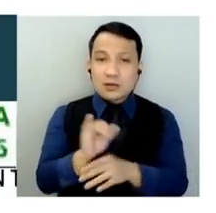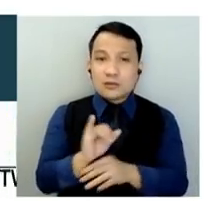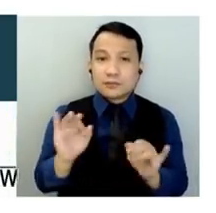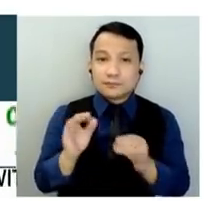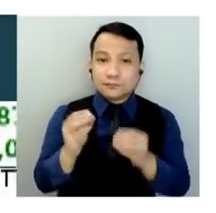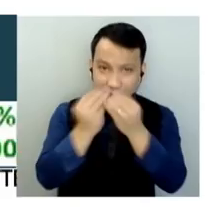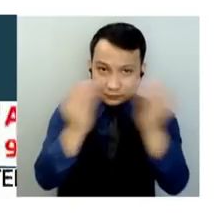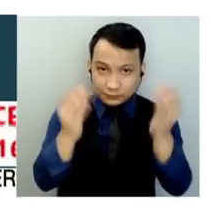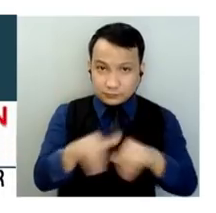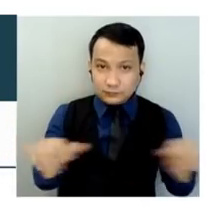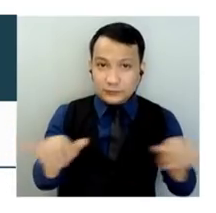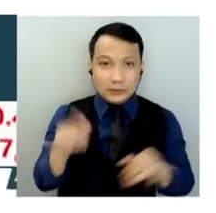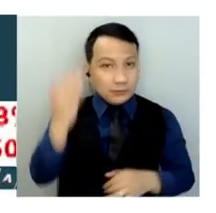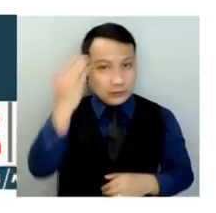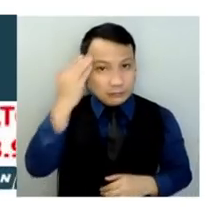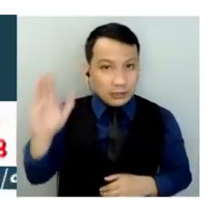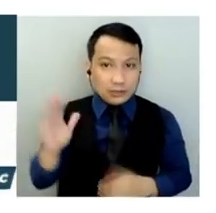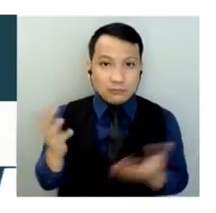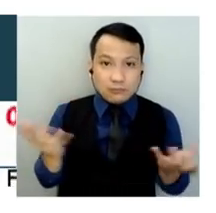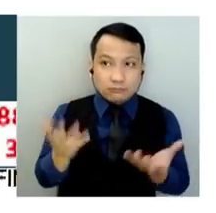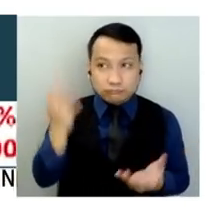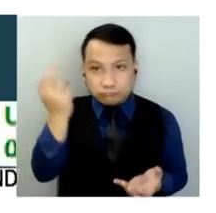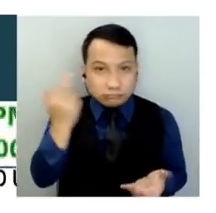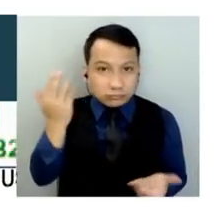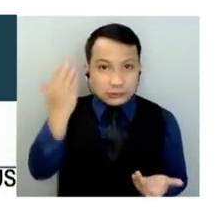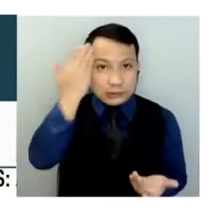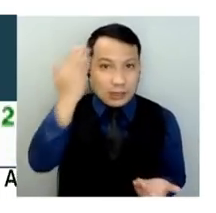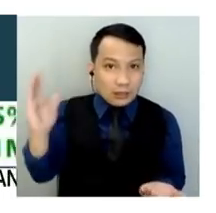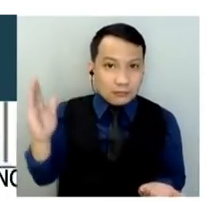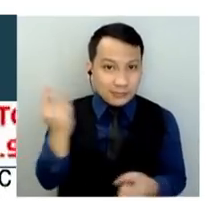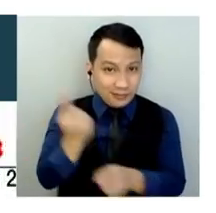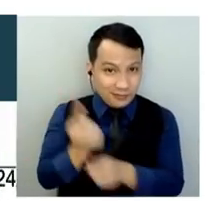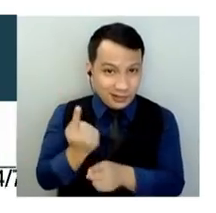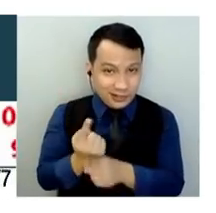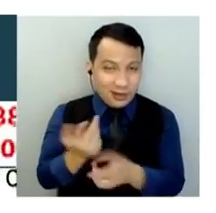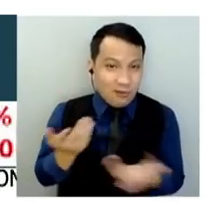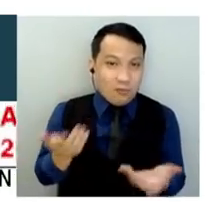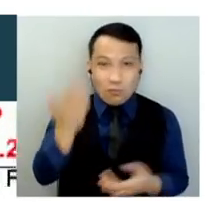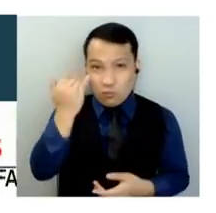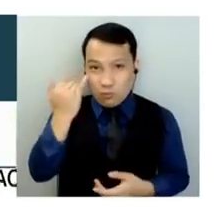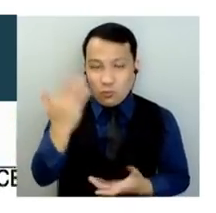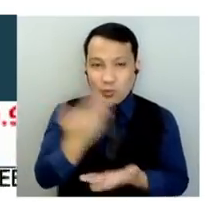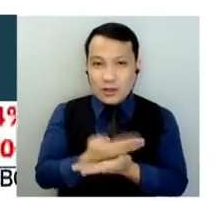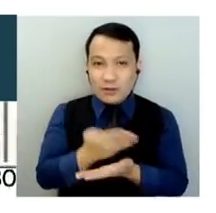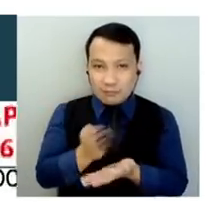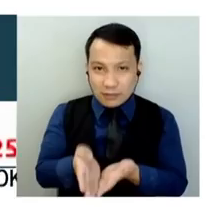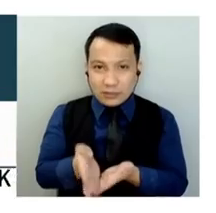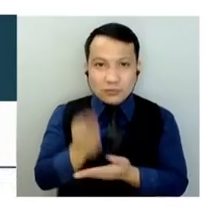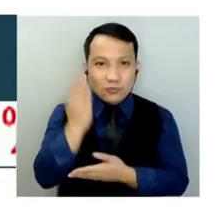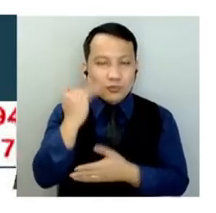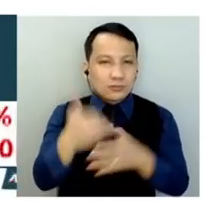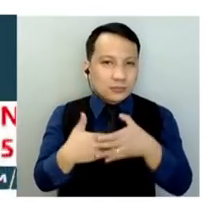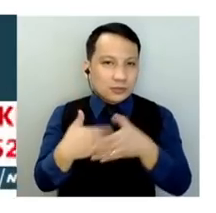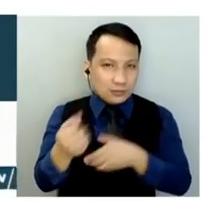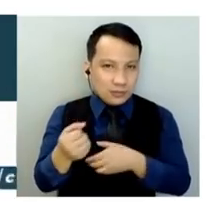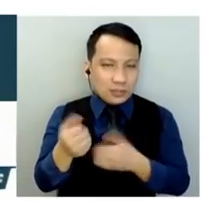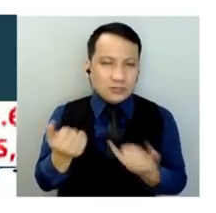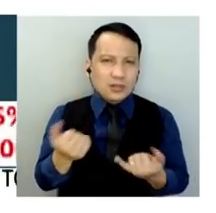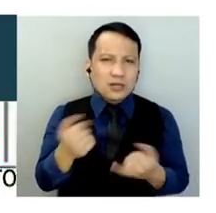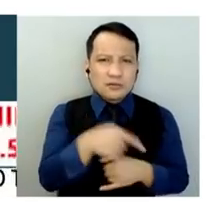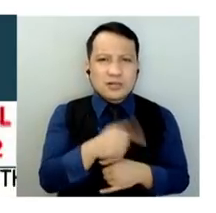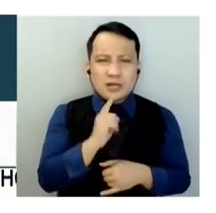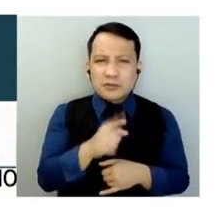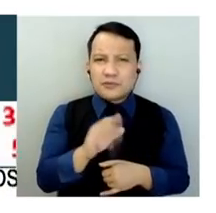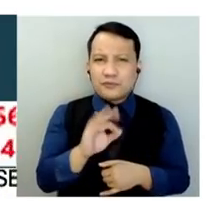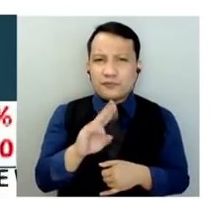it is, you don't even know what the reason is behind why those funds aren't being released. Speaking of the funds, and I don't mean